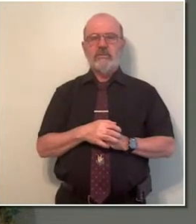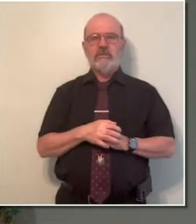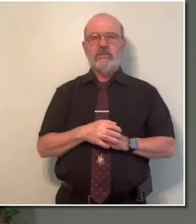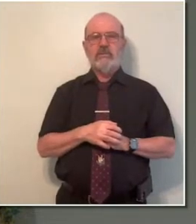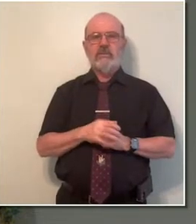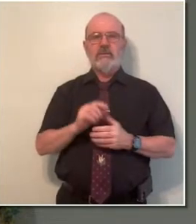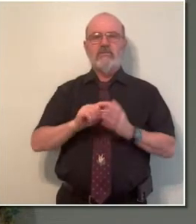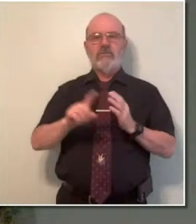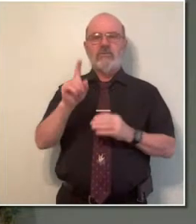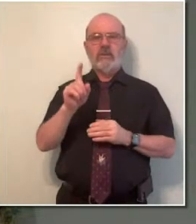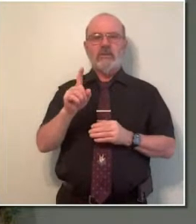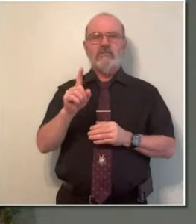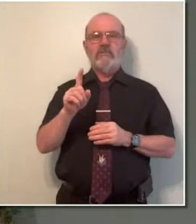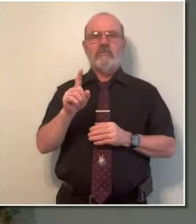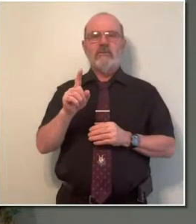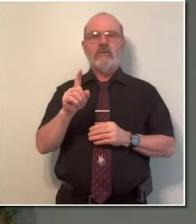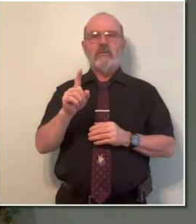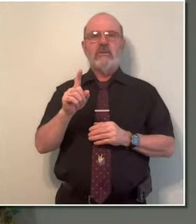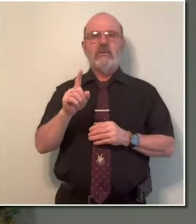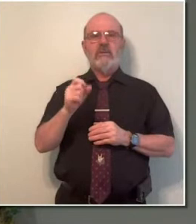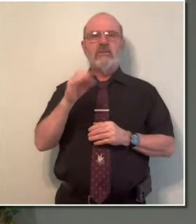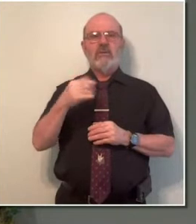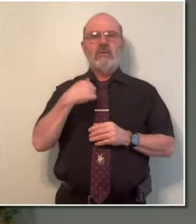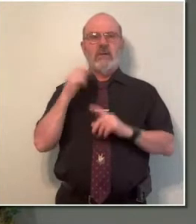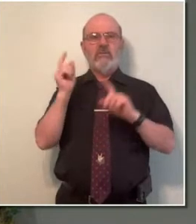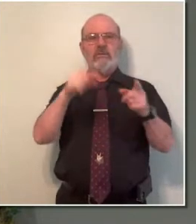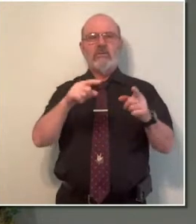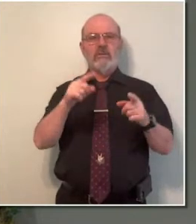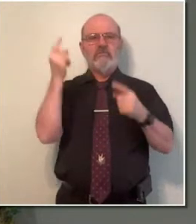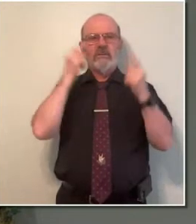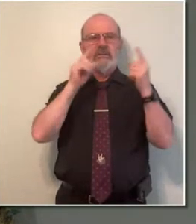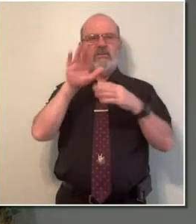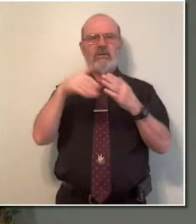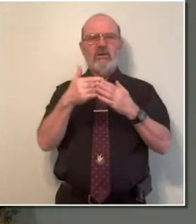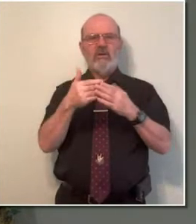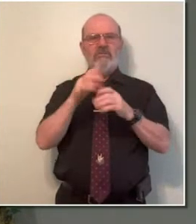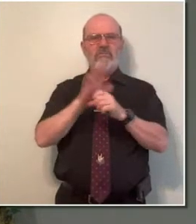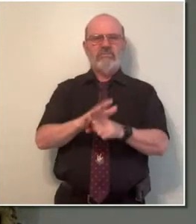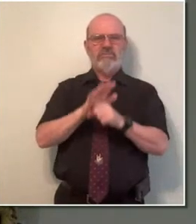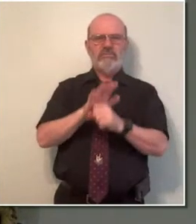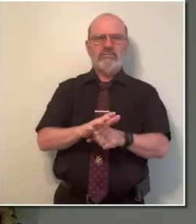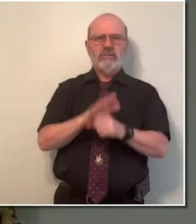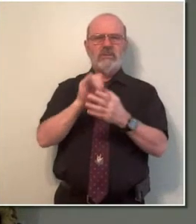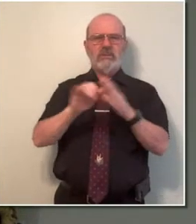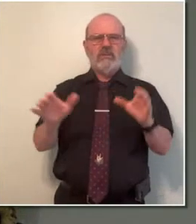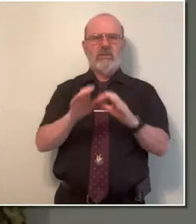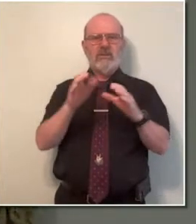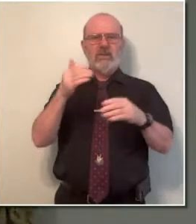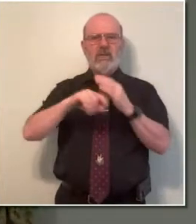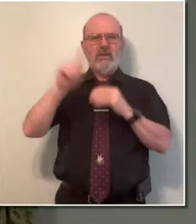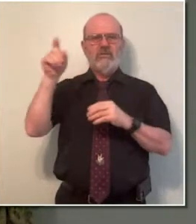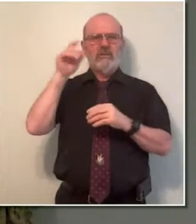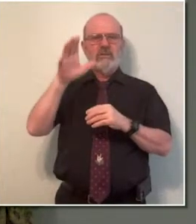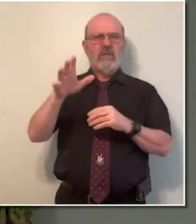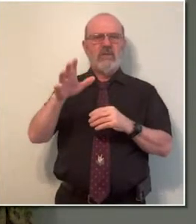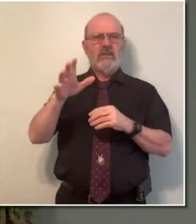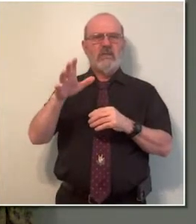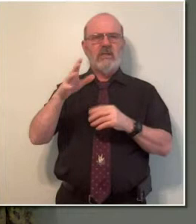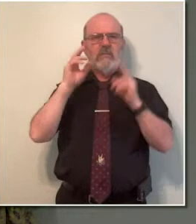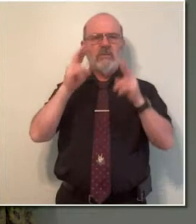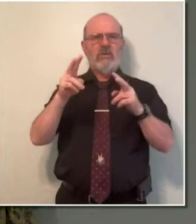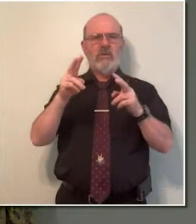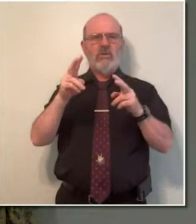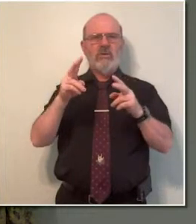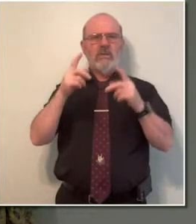1, so I returned and considered all the oppressions that are done under the sun. And behold,